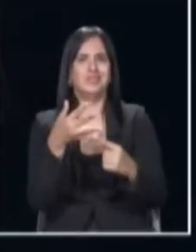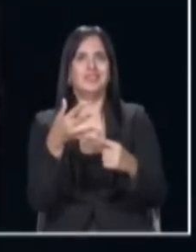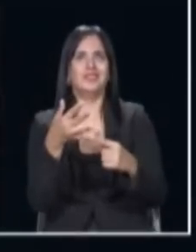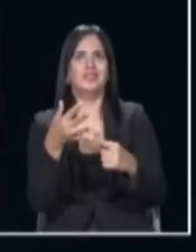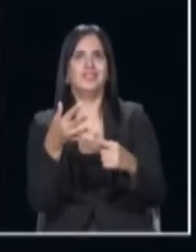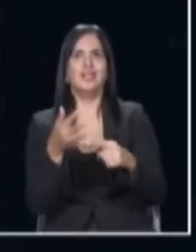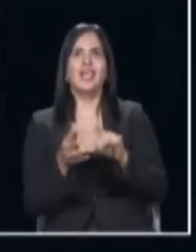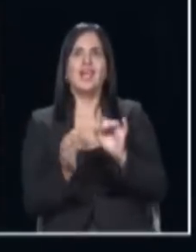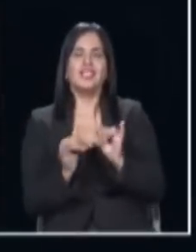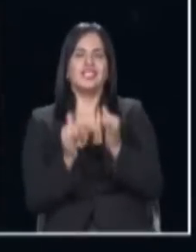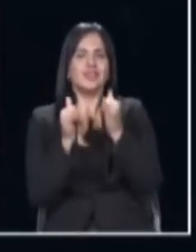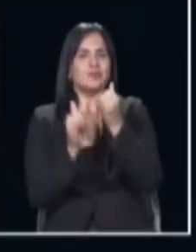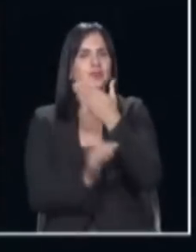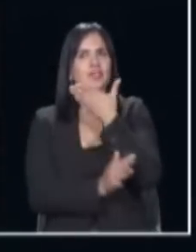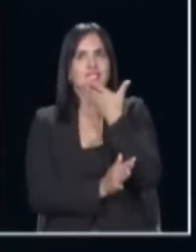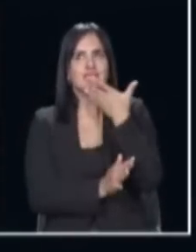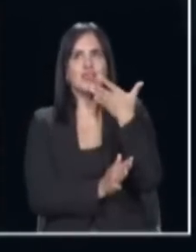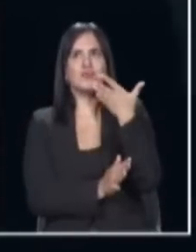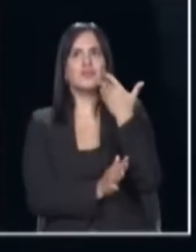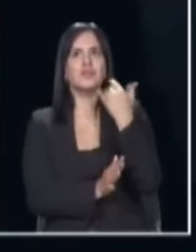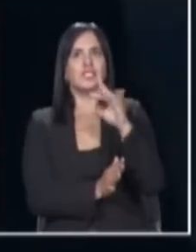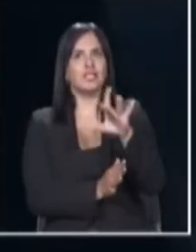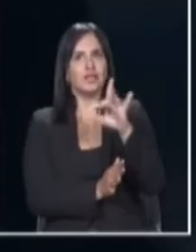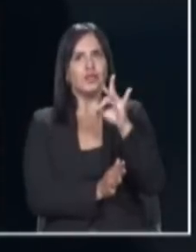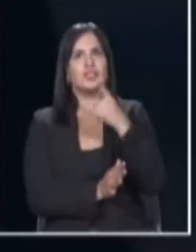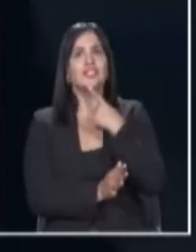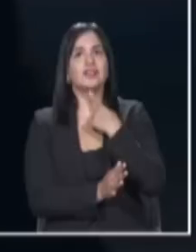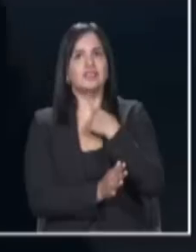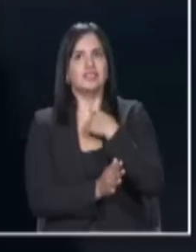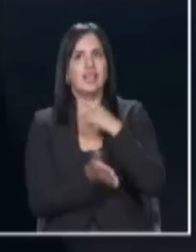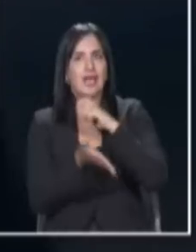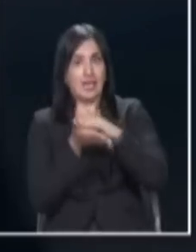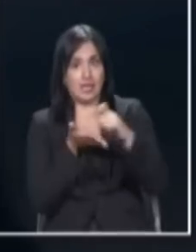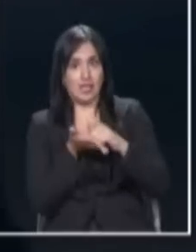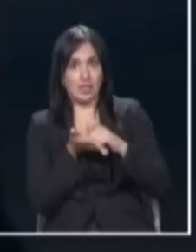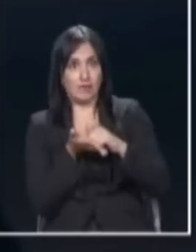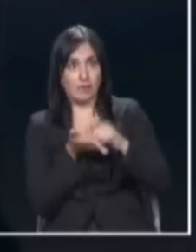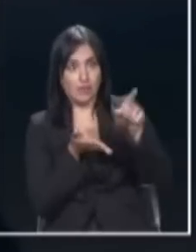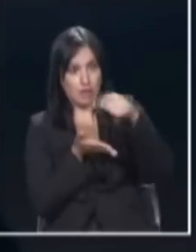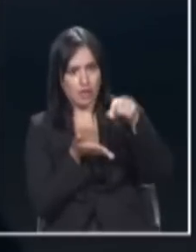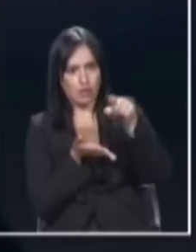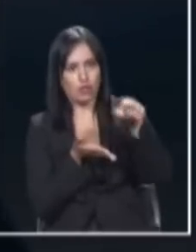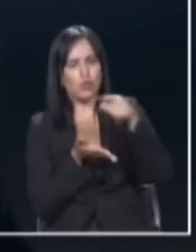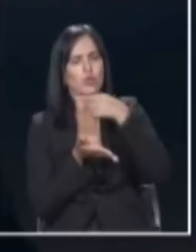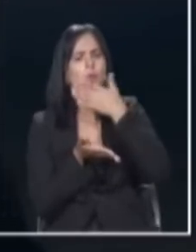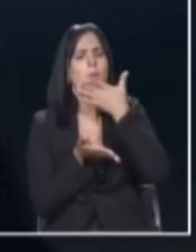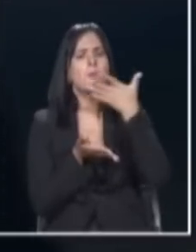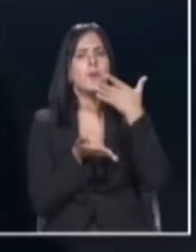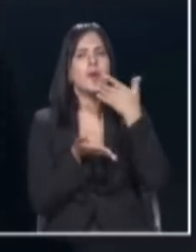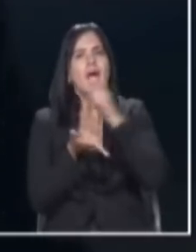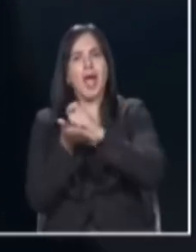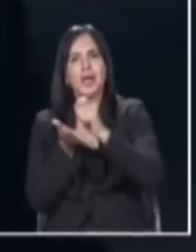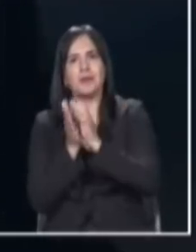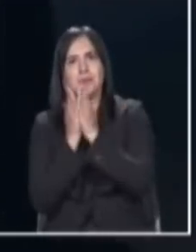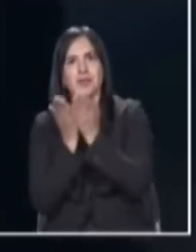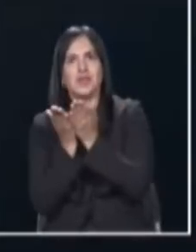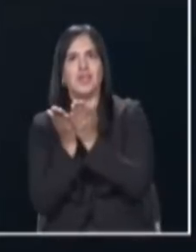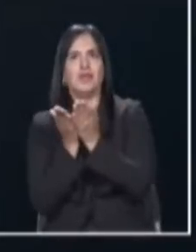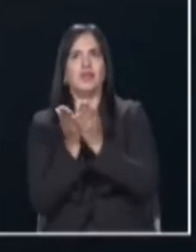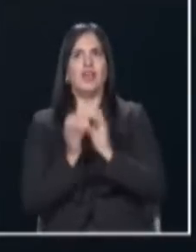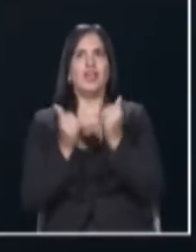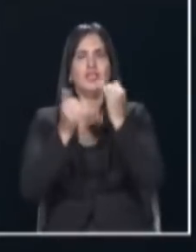I found these new flavors to be interesting and enjoyable and I often wrote about them in my diary I also enjoy cooking and